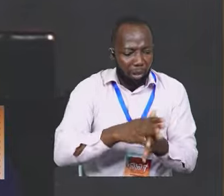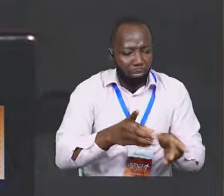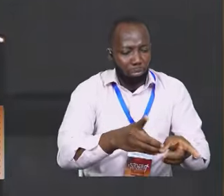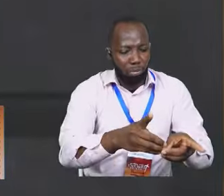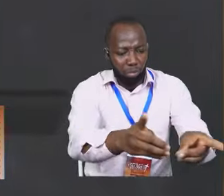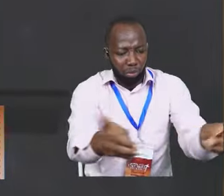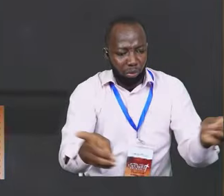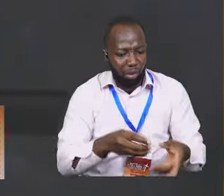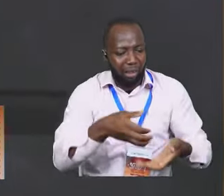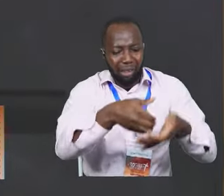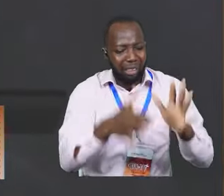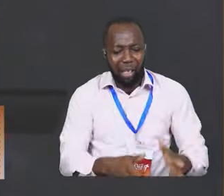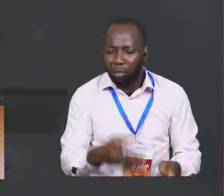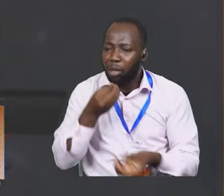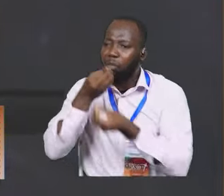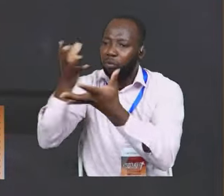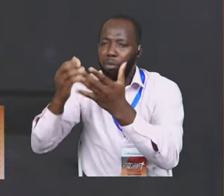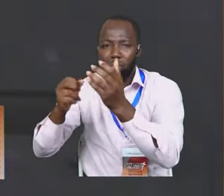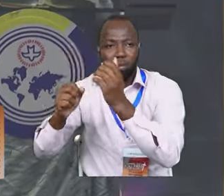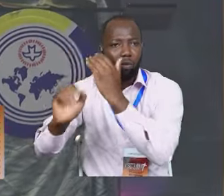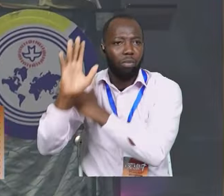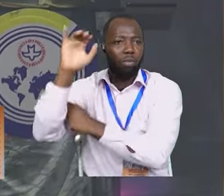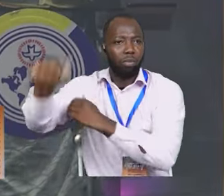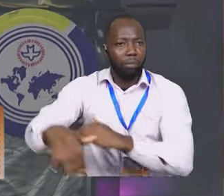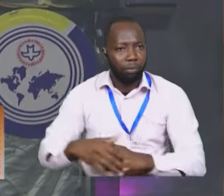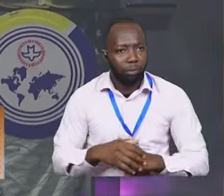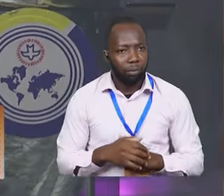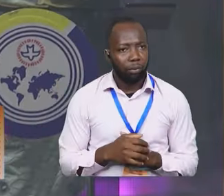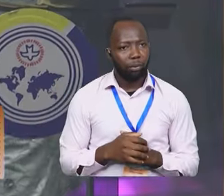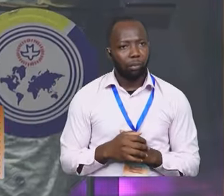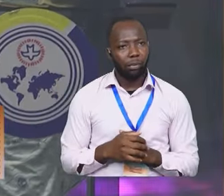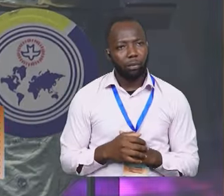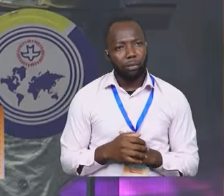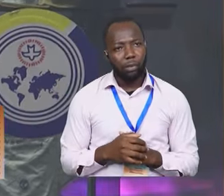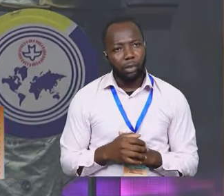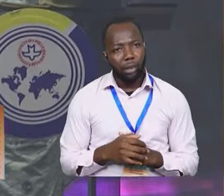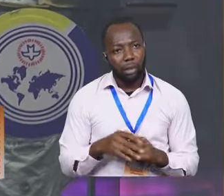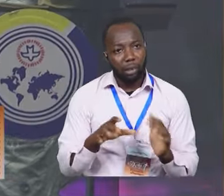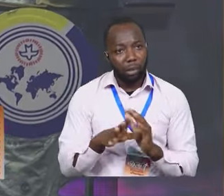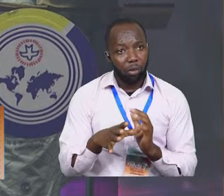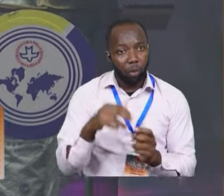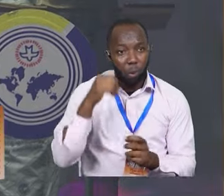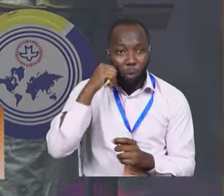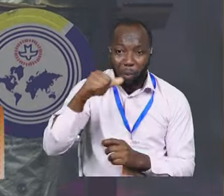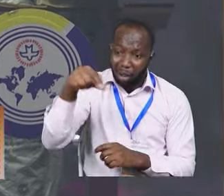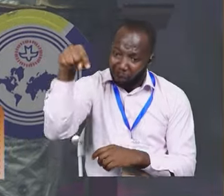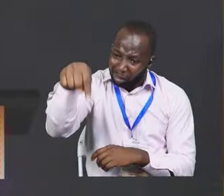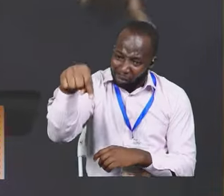I told God that you know in my heart and mind that you are the one who took me to work.